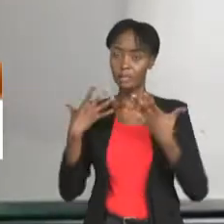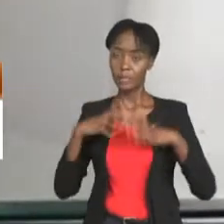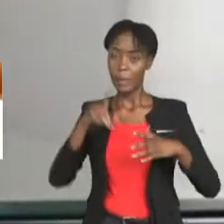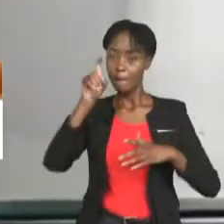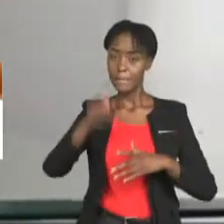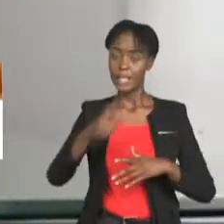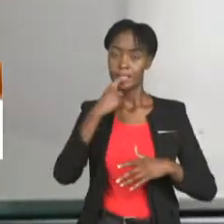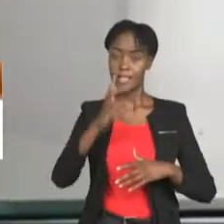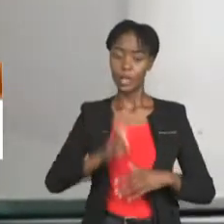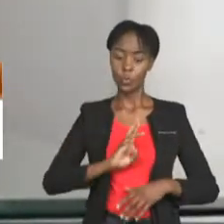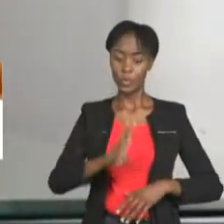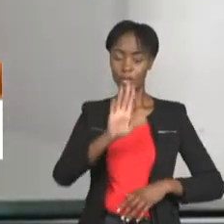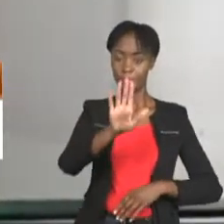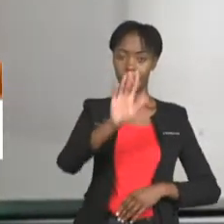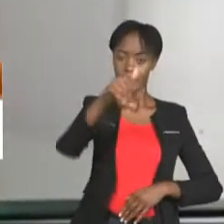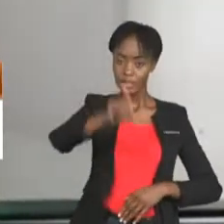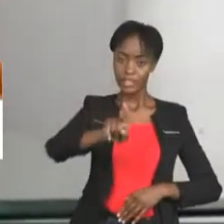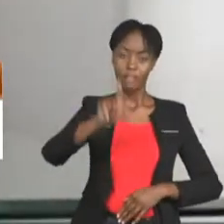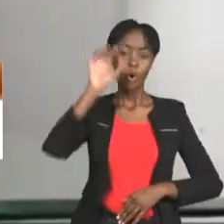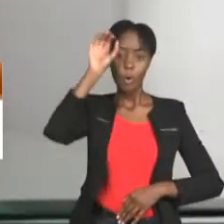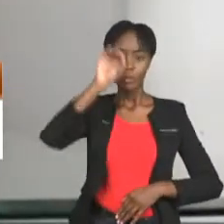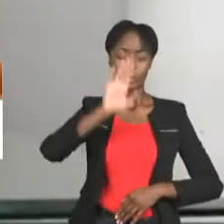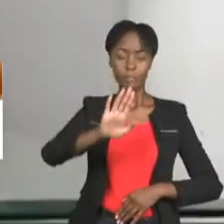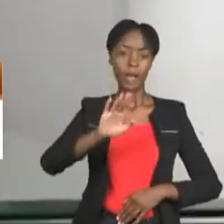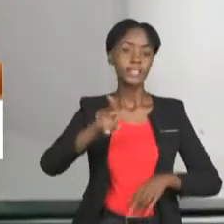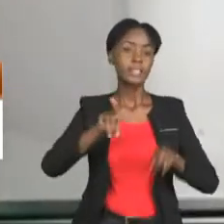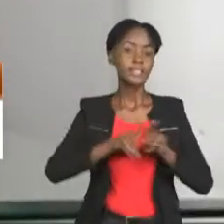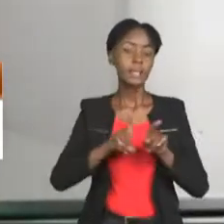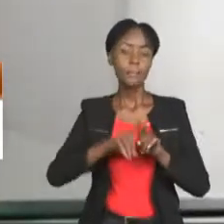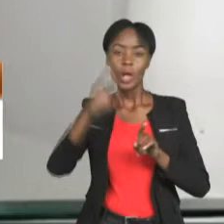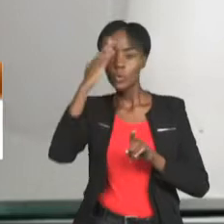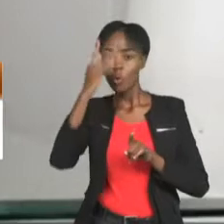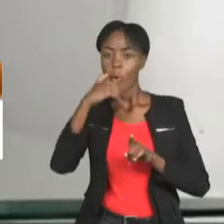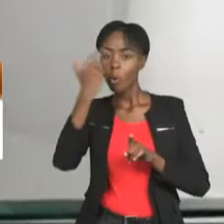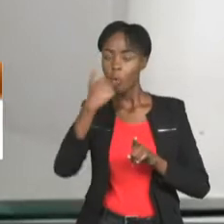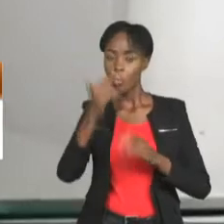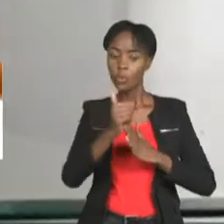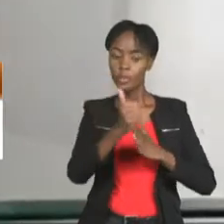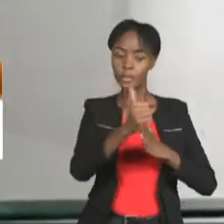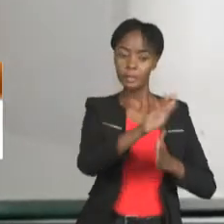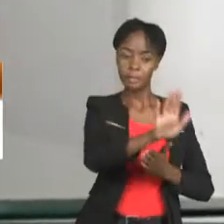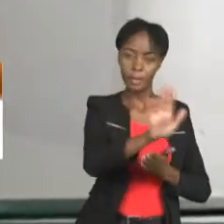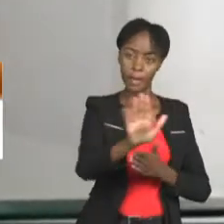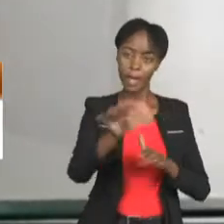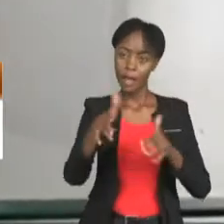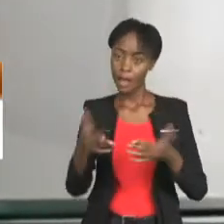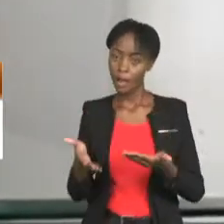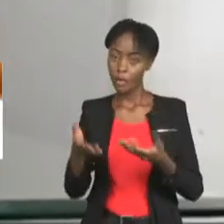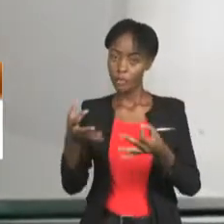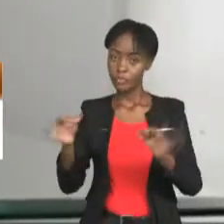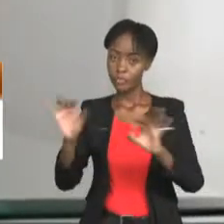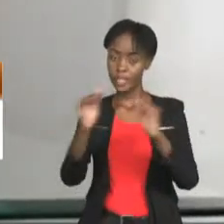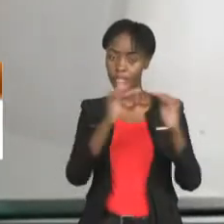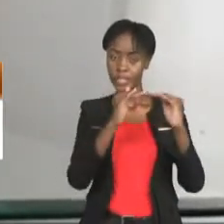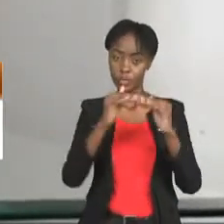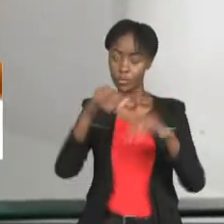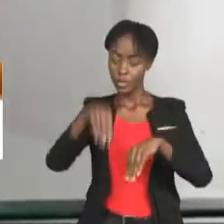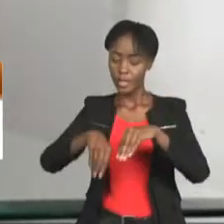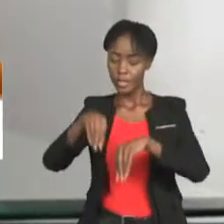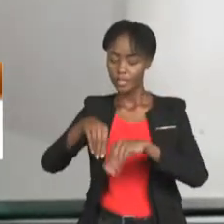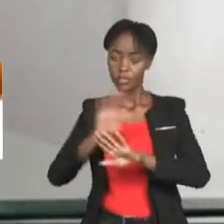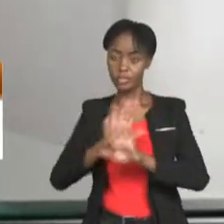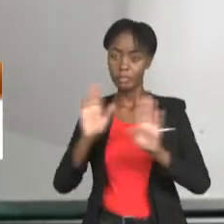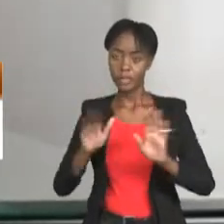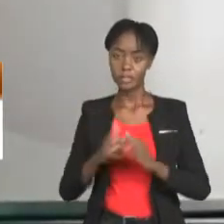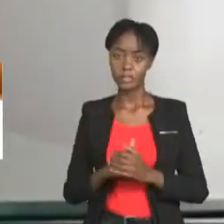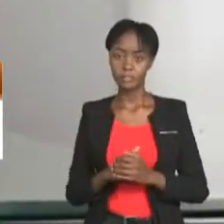will and consent on who shall govern them and how they should be governed through regular, free and fair elections. But